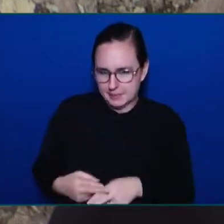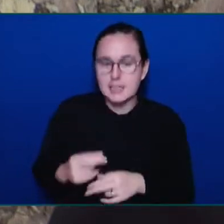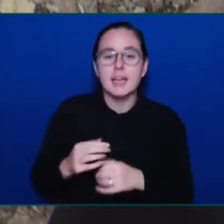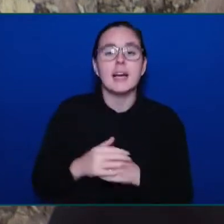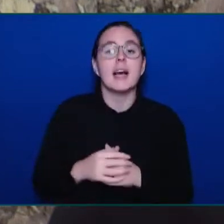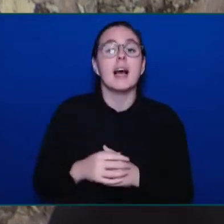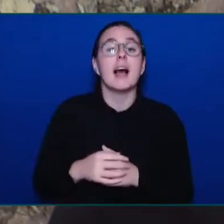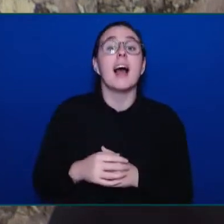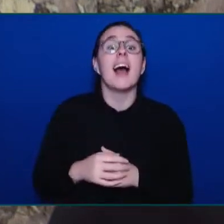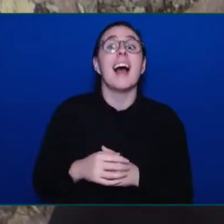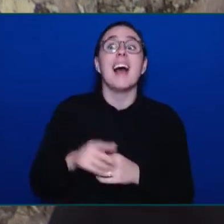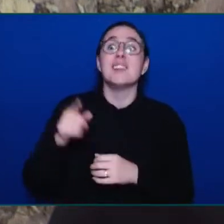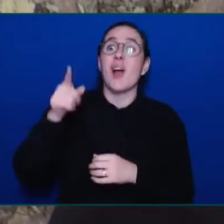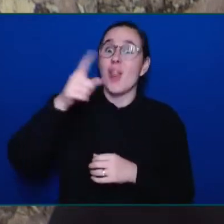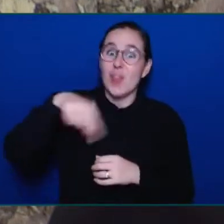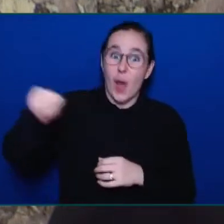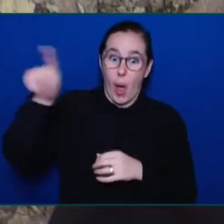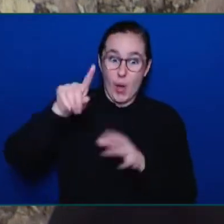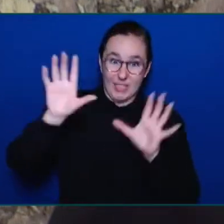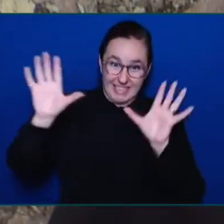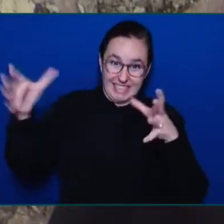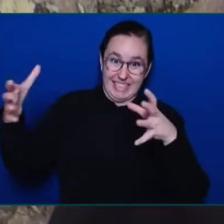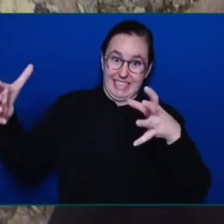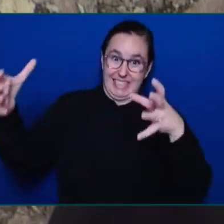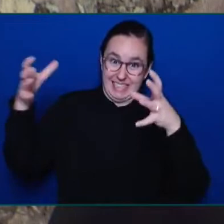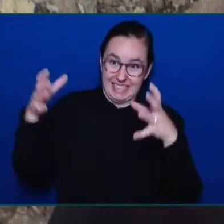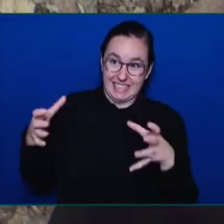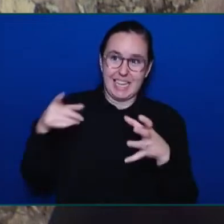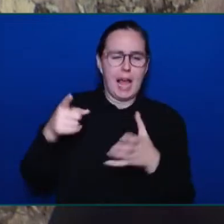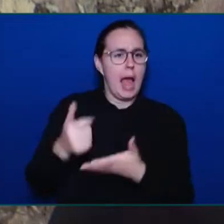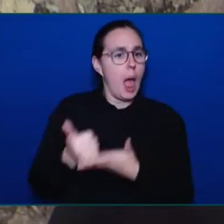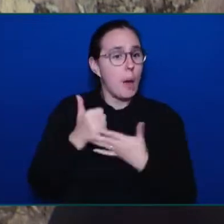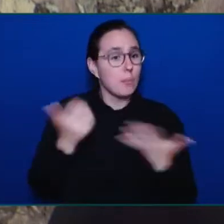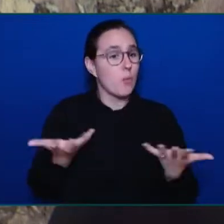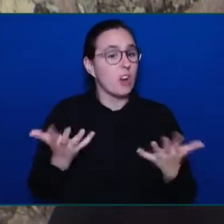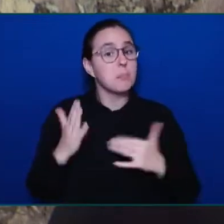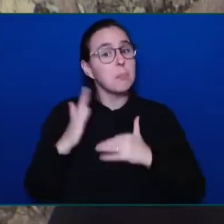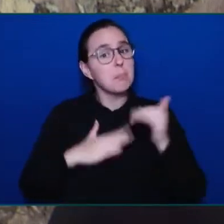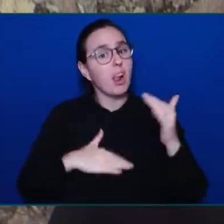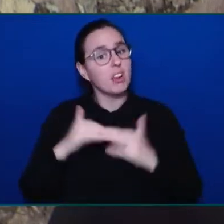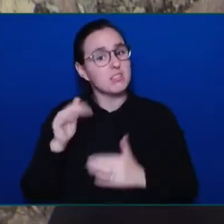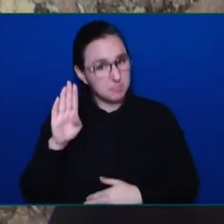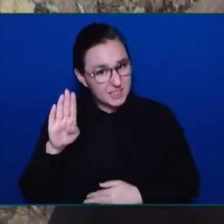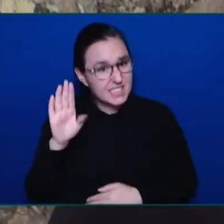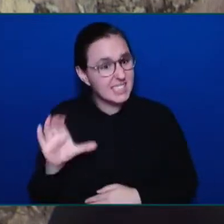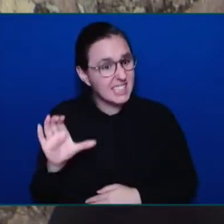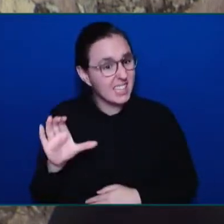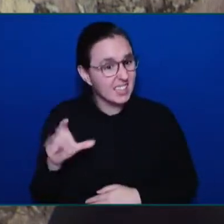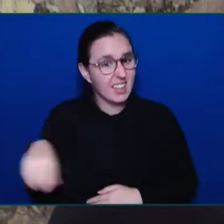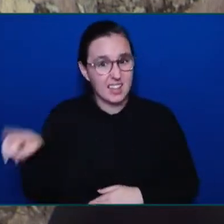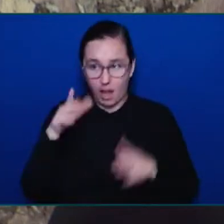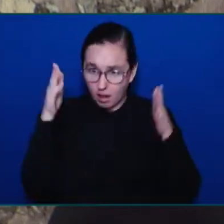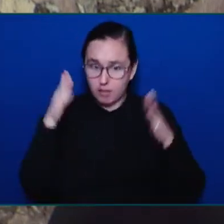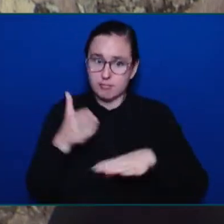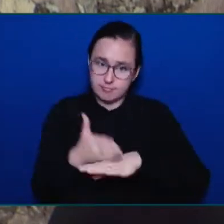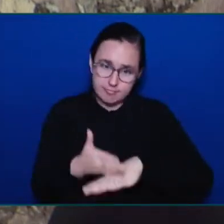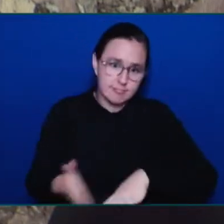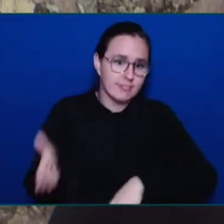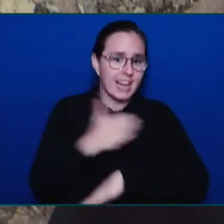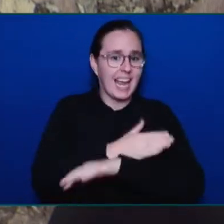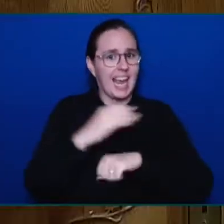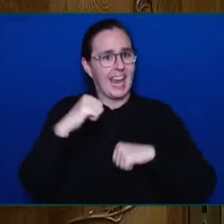They continue to build our infrastructure. Please help me and give them a very, very warm welcome.